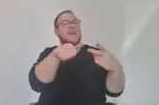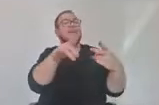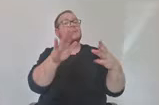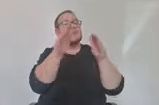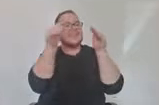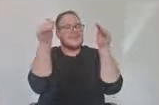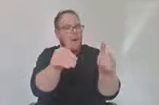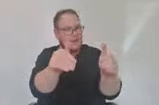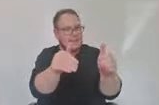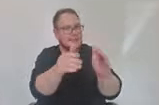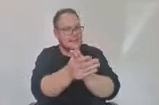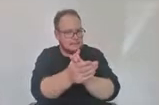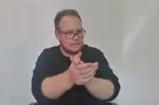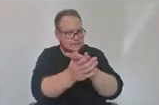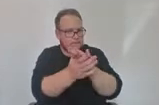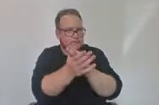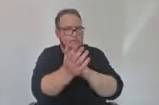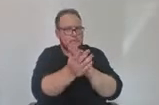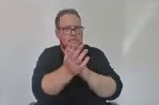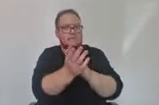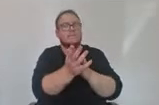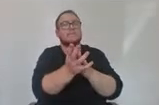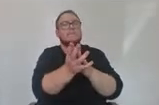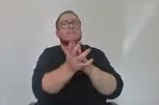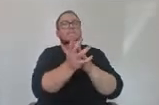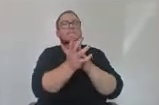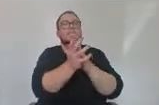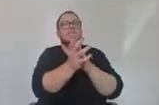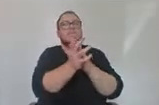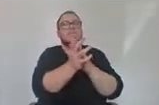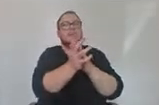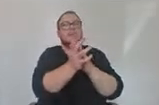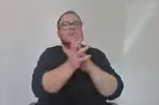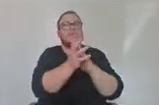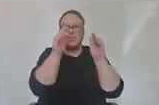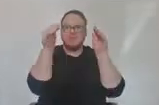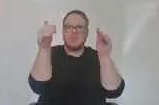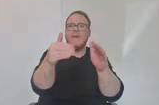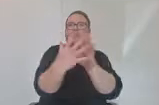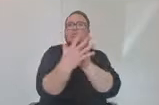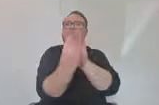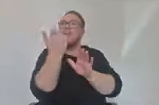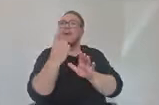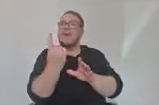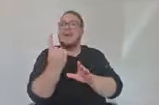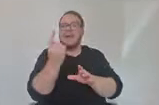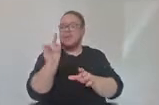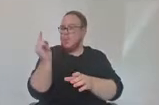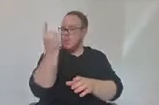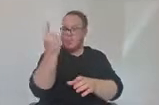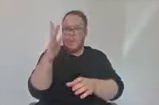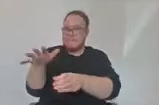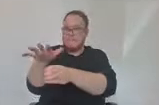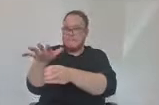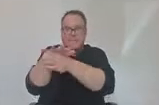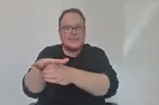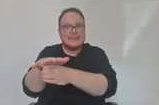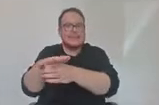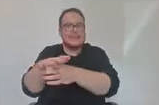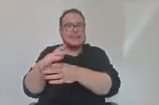we target that area. So that target might be a geographical location. It might be a little pocket in Stoke which